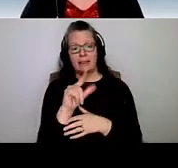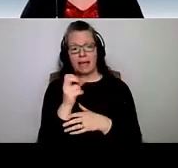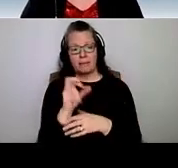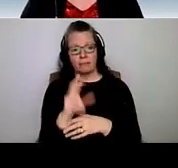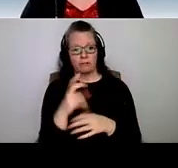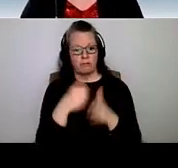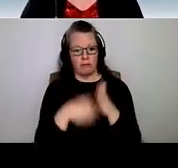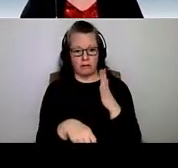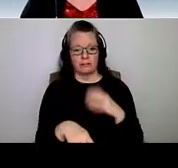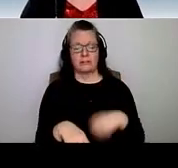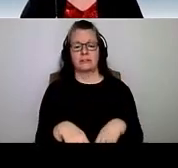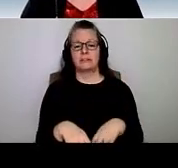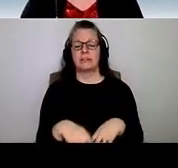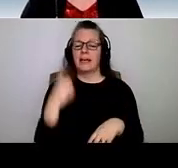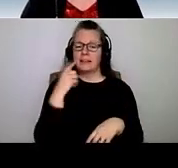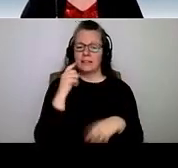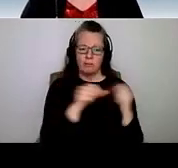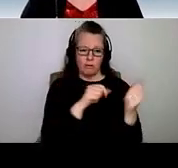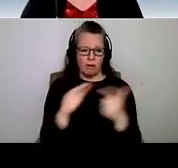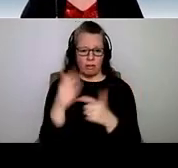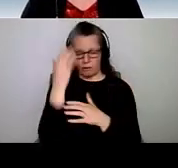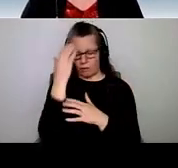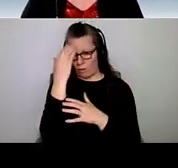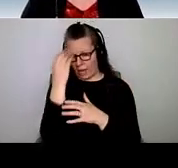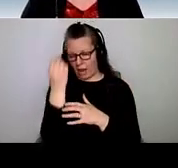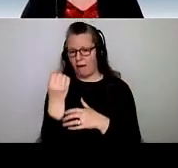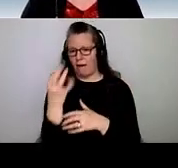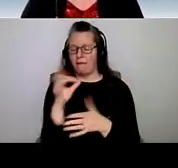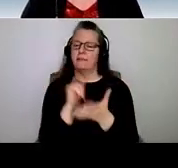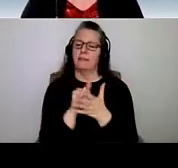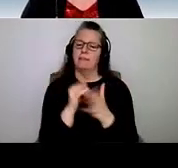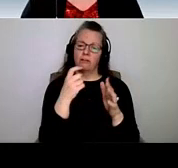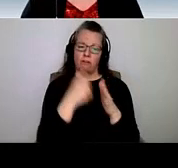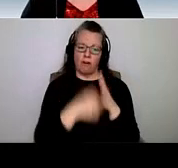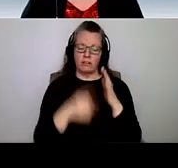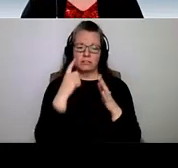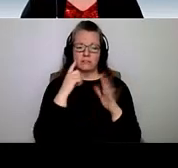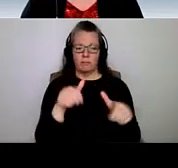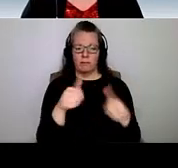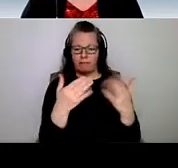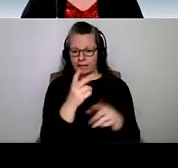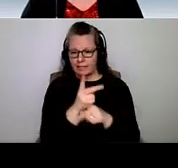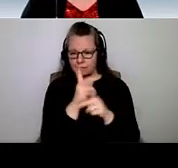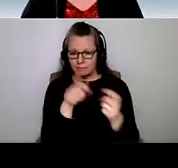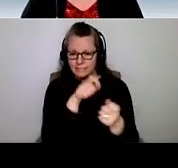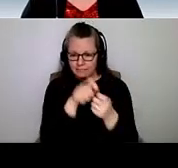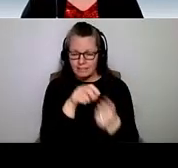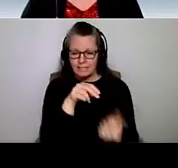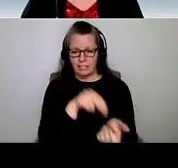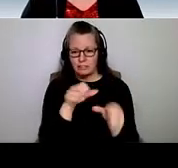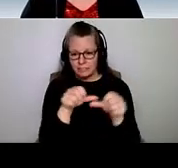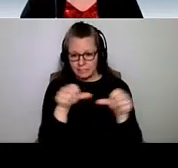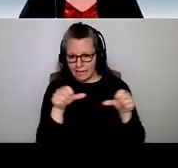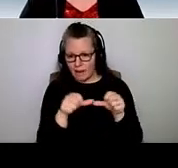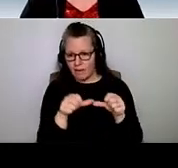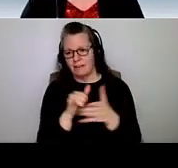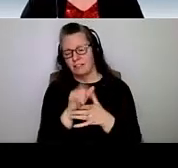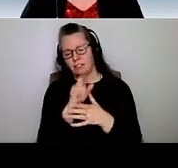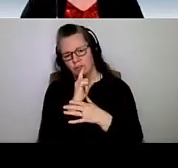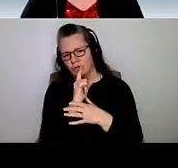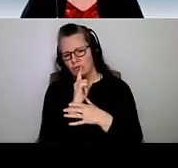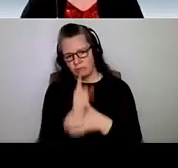you're all aware of, that the cost of providing care, particularly in the nursing area,